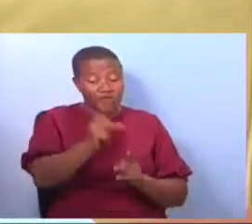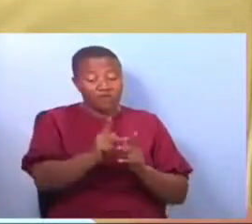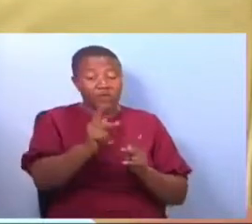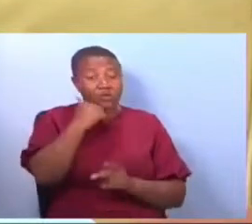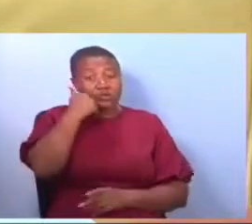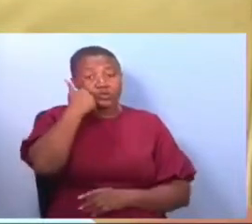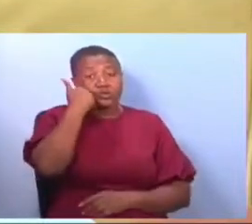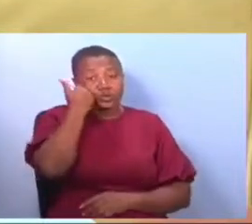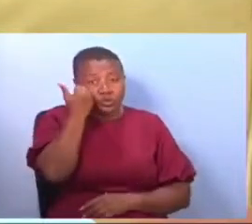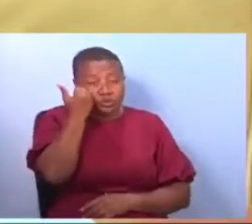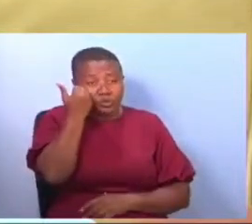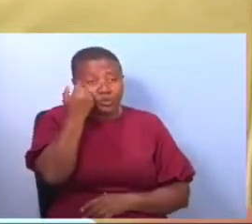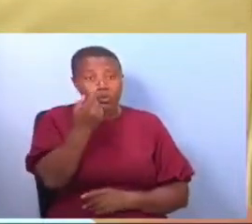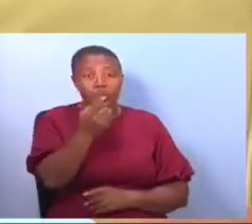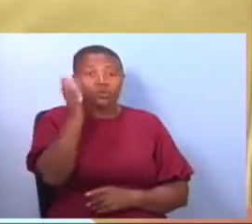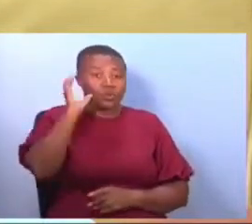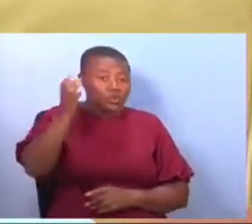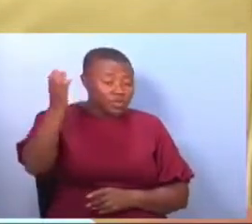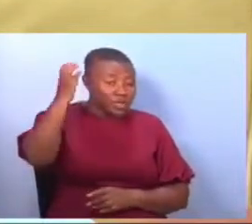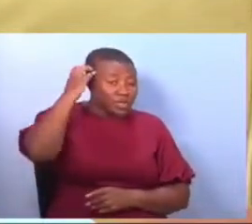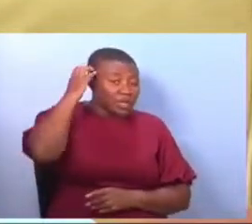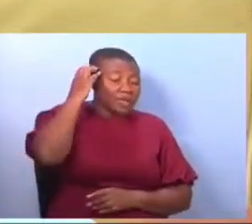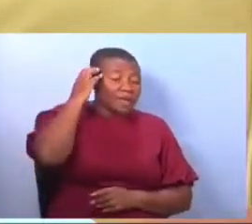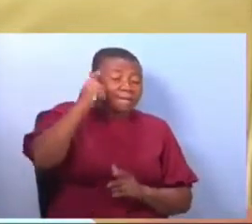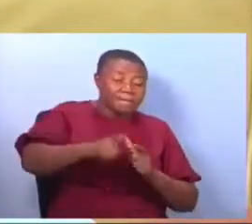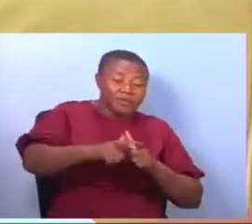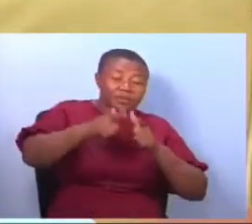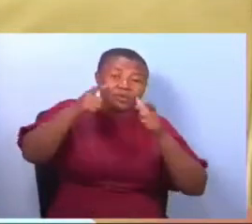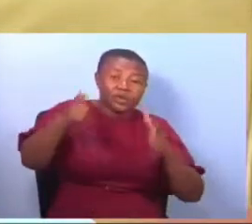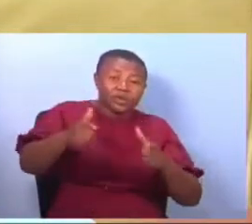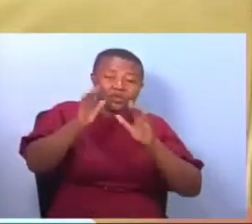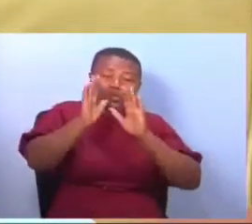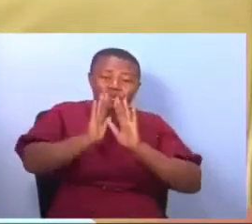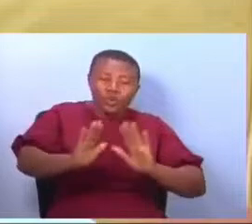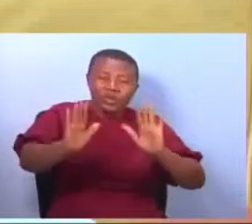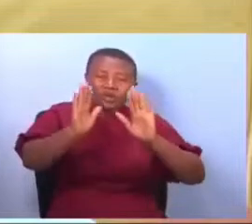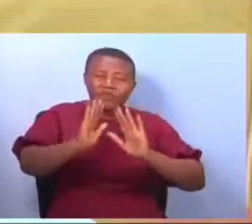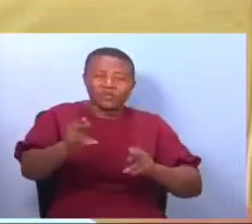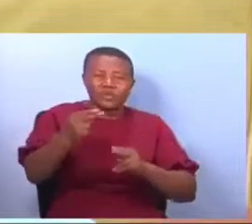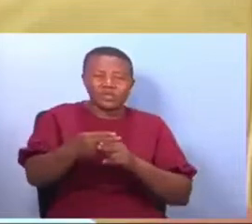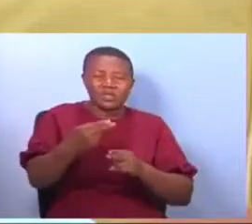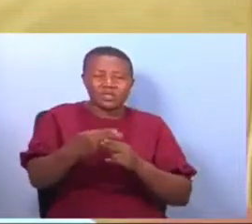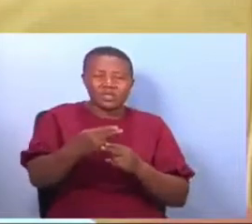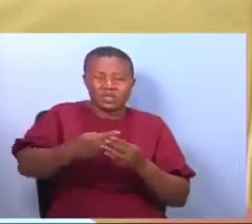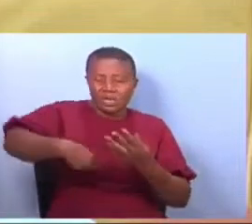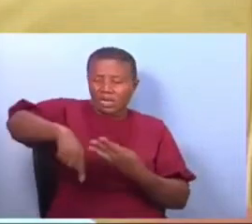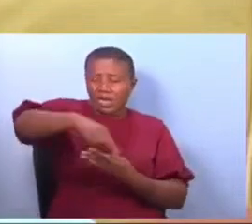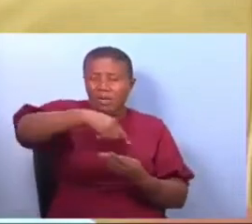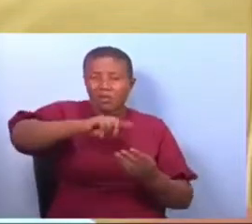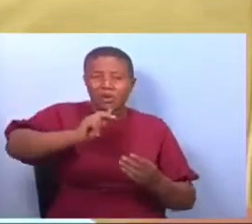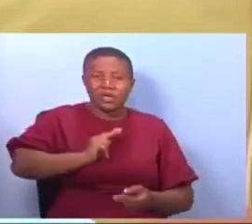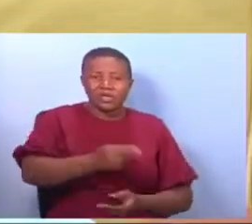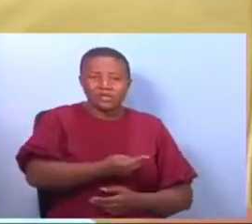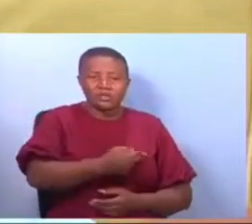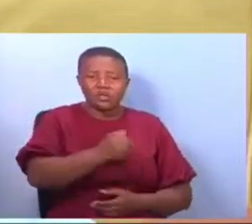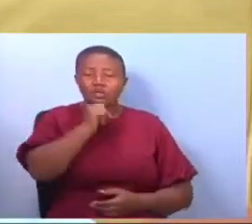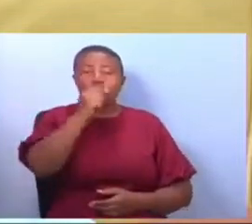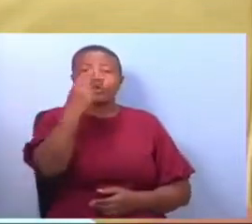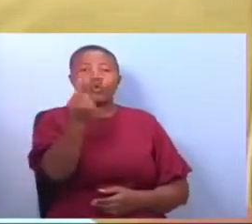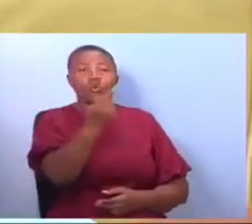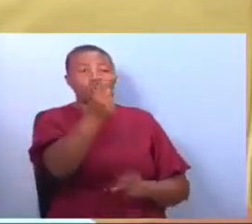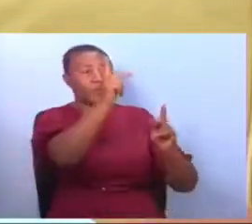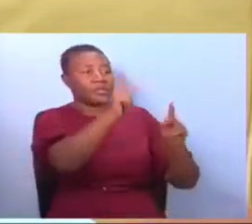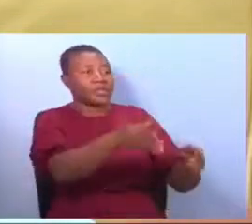names from amongst us. And we wouldn't only be reading tributes, but we'll